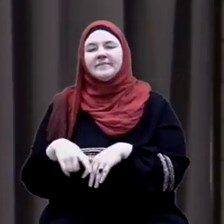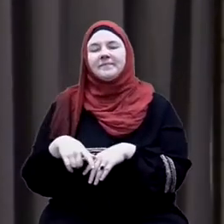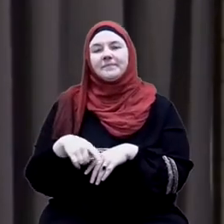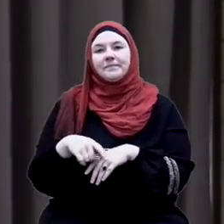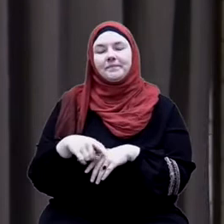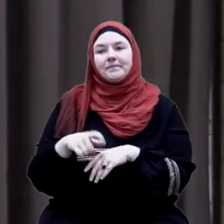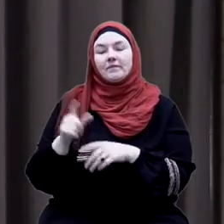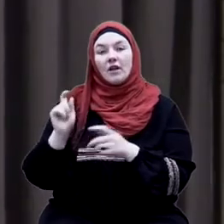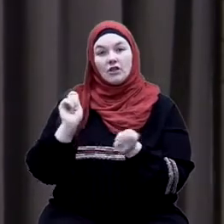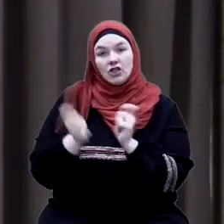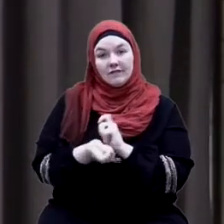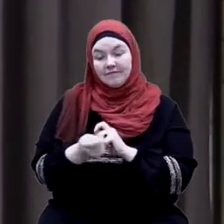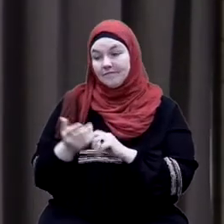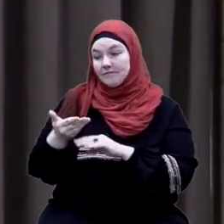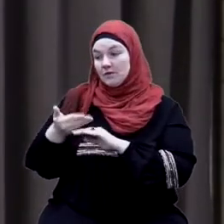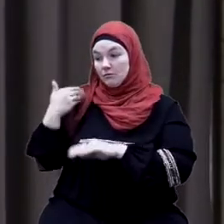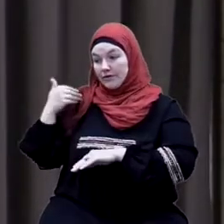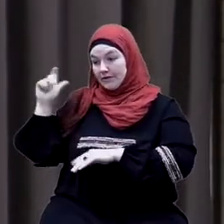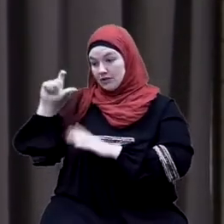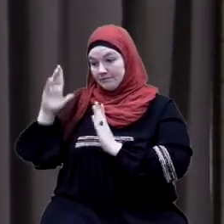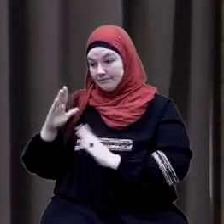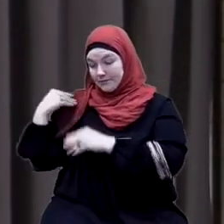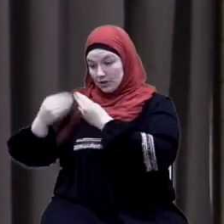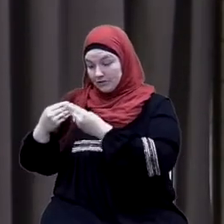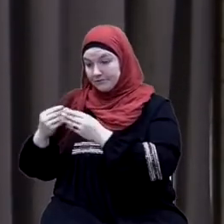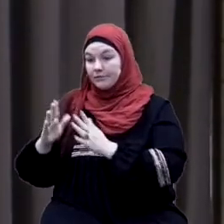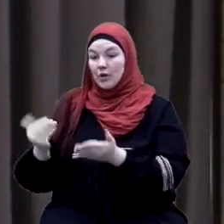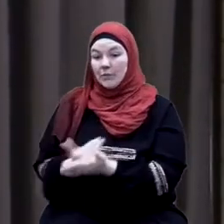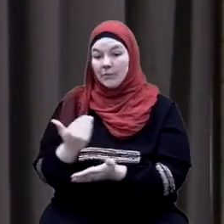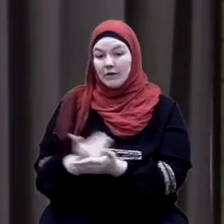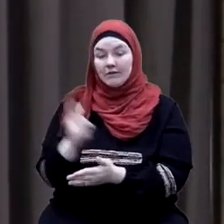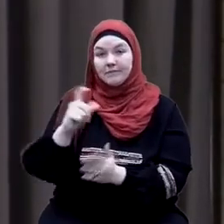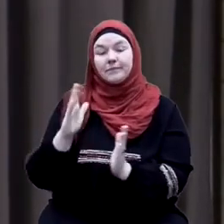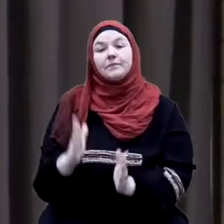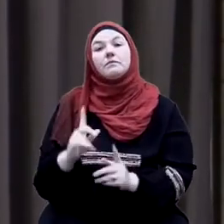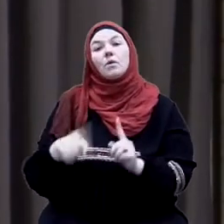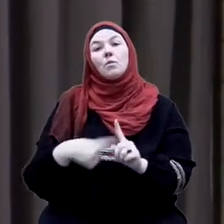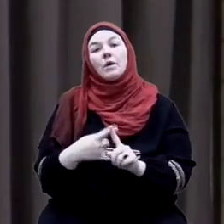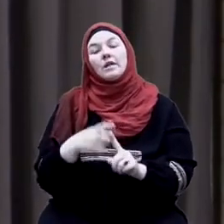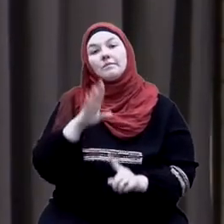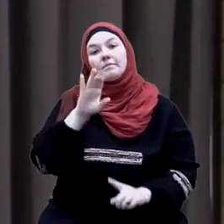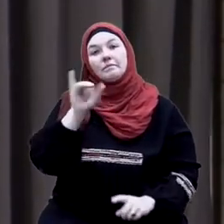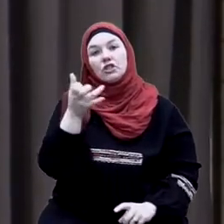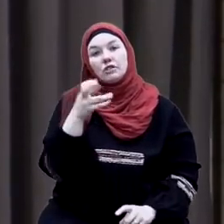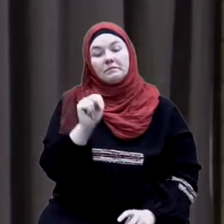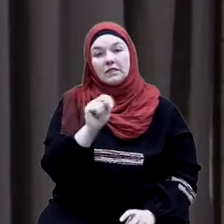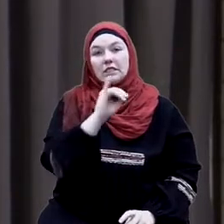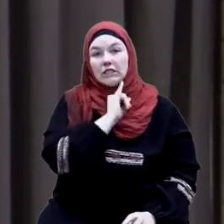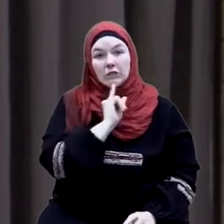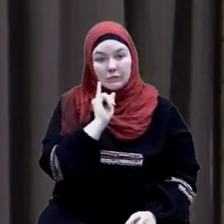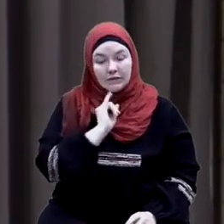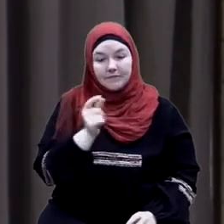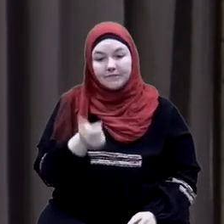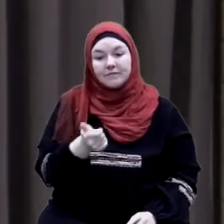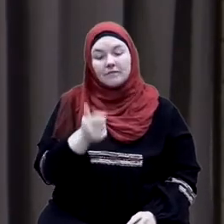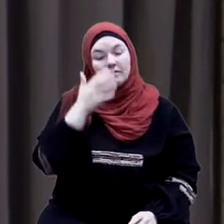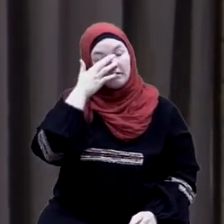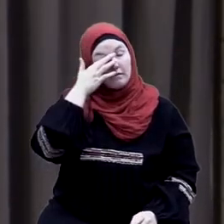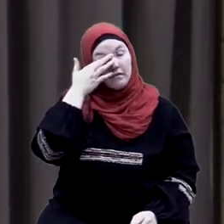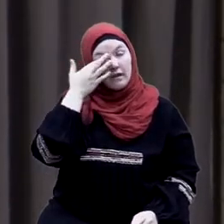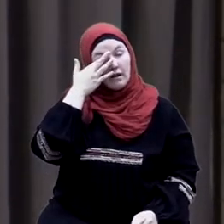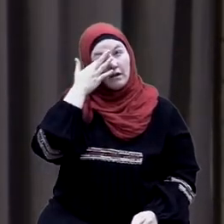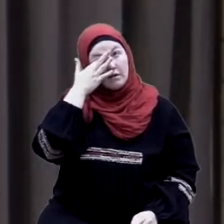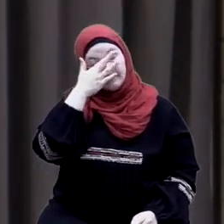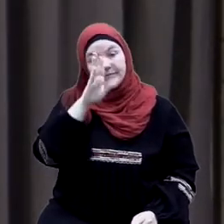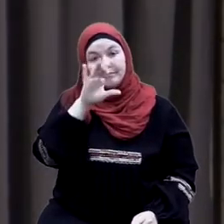the shift is. You know, when Bani Israel relentlessly continued to disobey